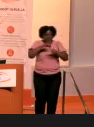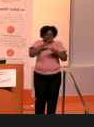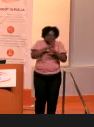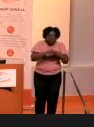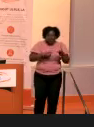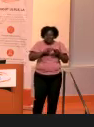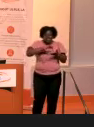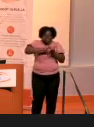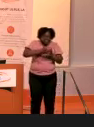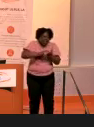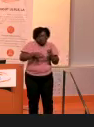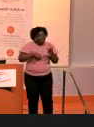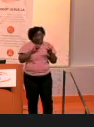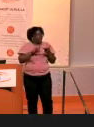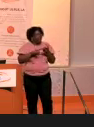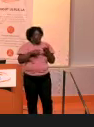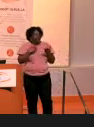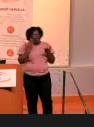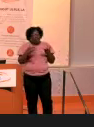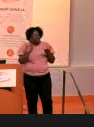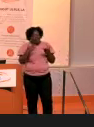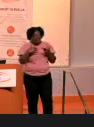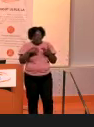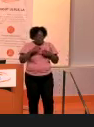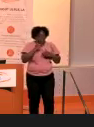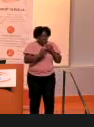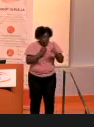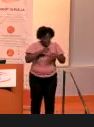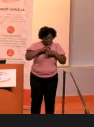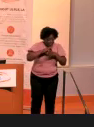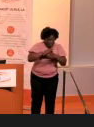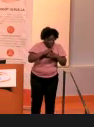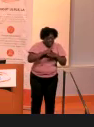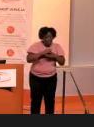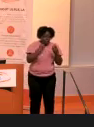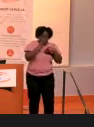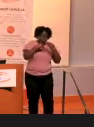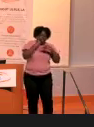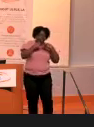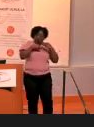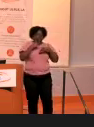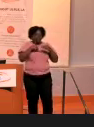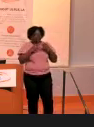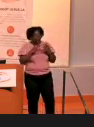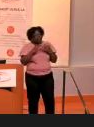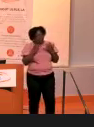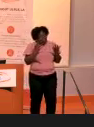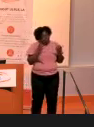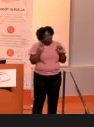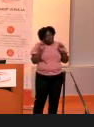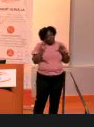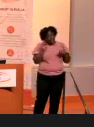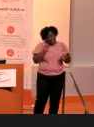sodas, cookies, processed meats can look like they can lead to more